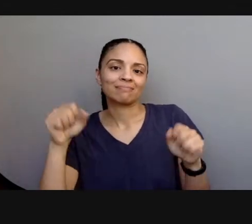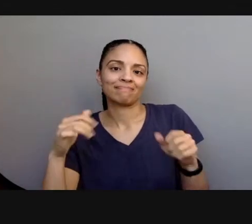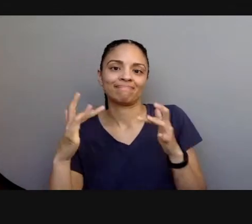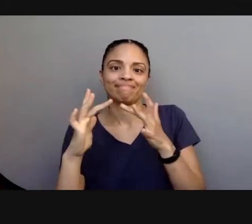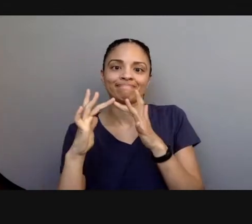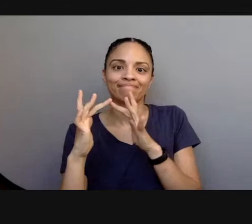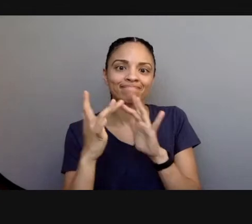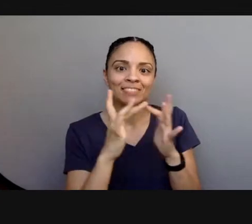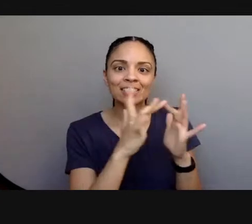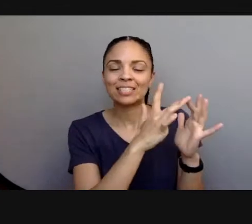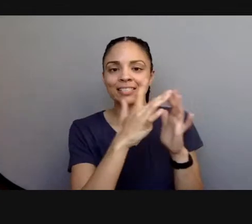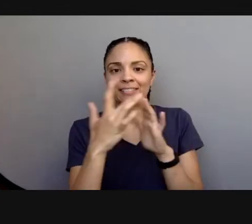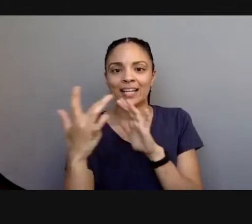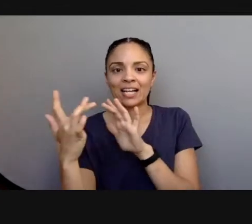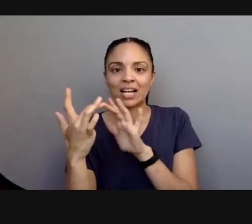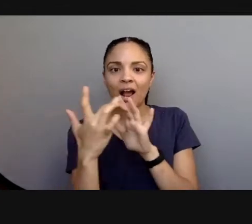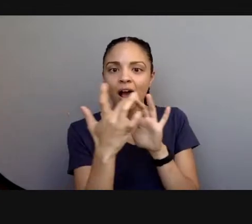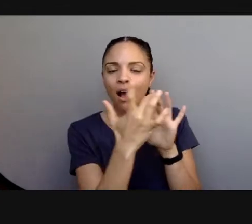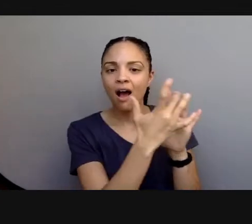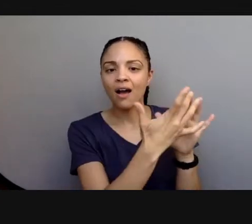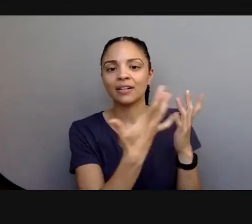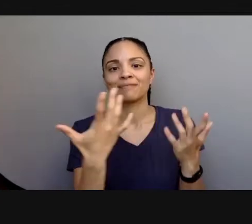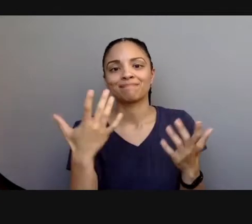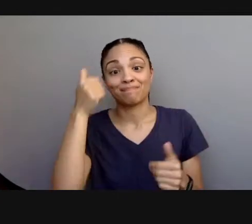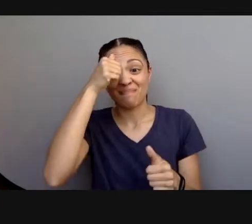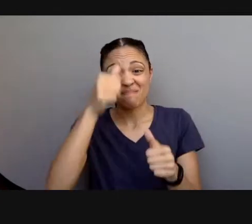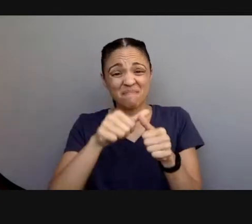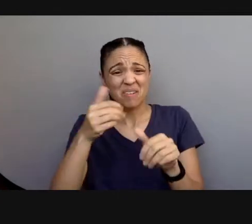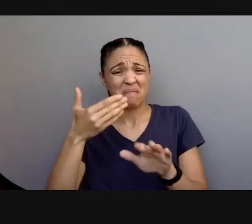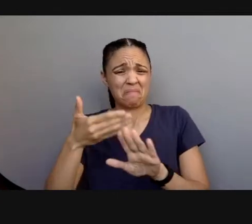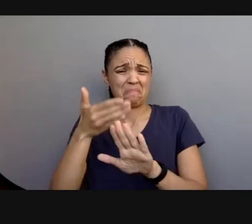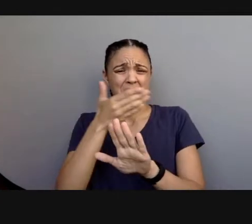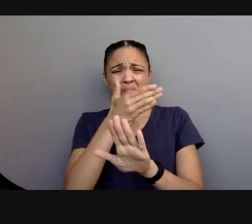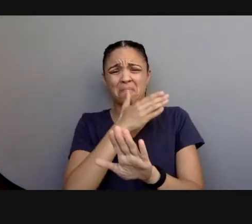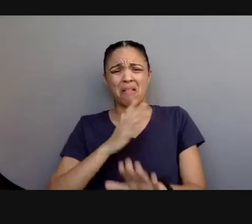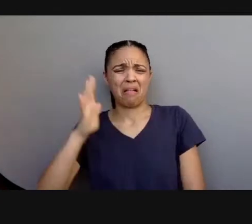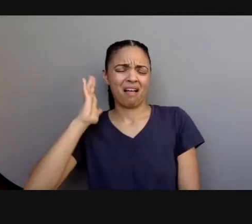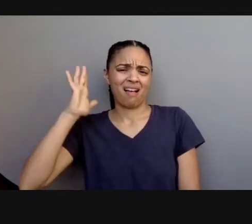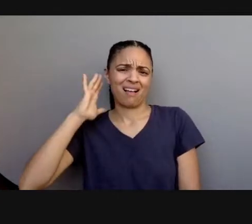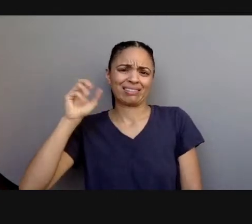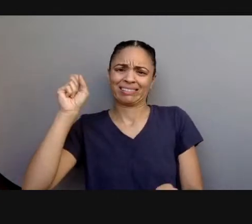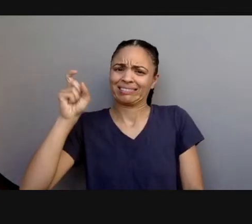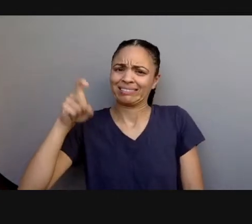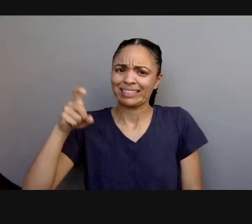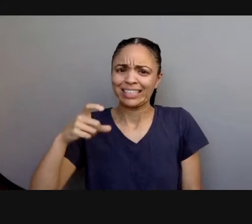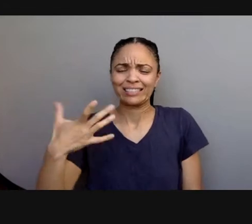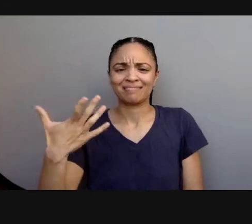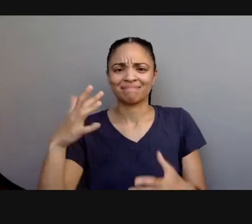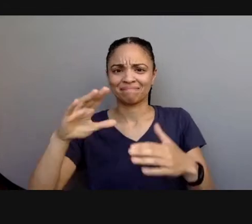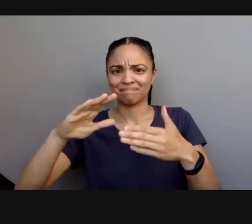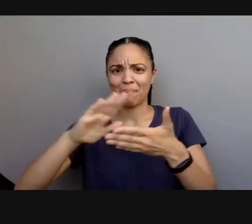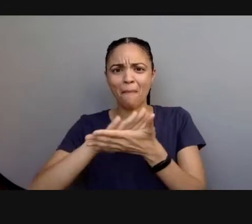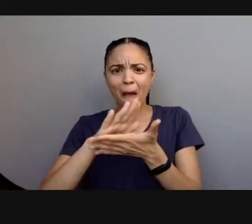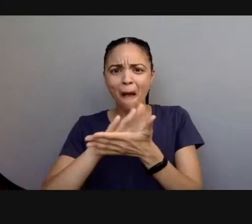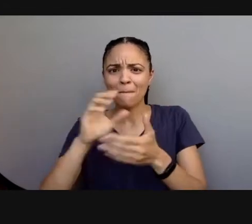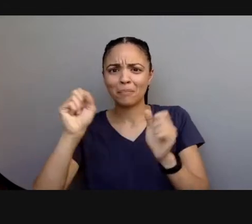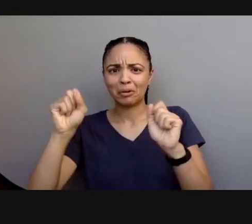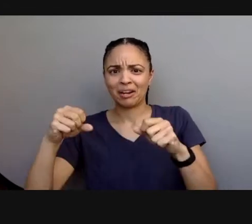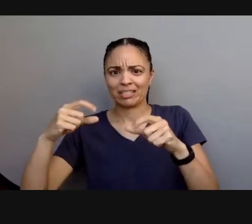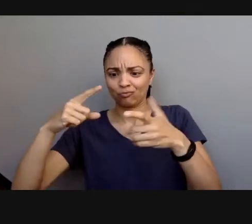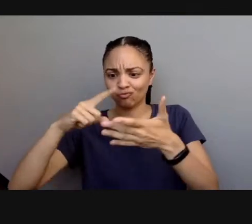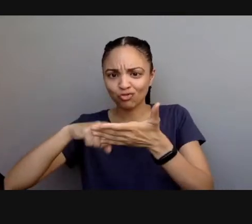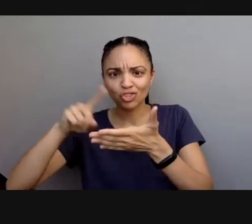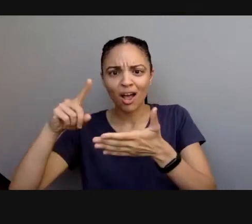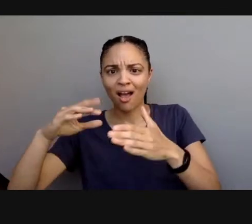day where you really had to look up that phone number in the Rolodex and call them up if you really cared about somebody. You can kind of, you can fake check in a little bit more